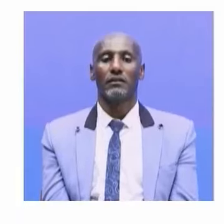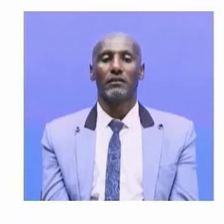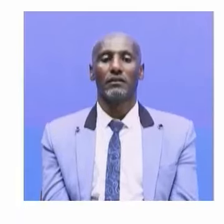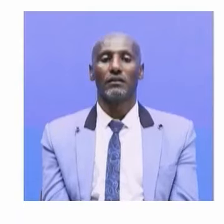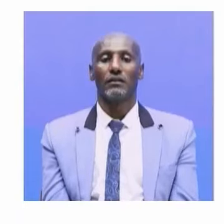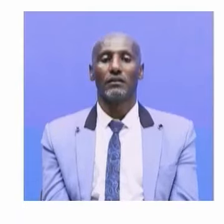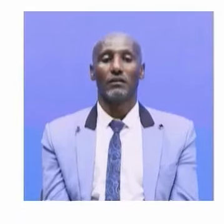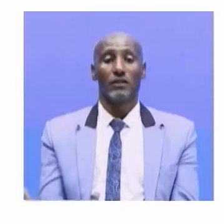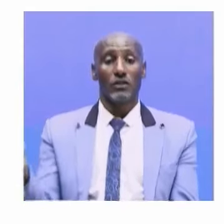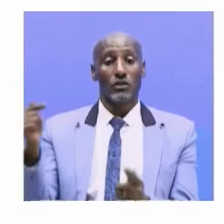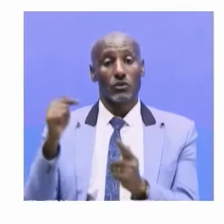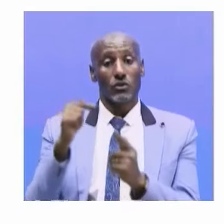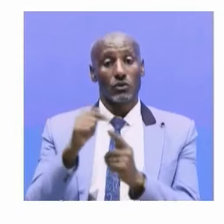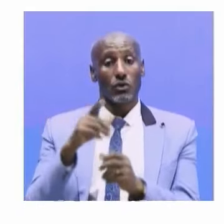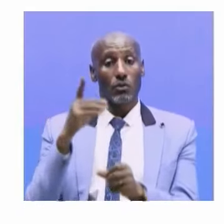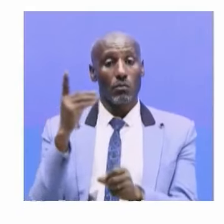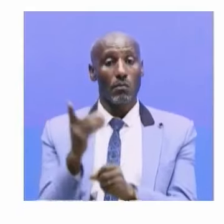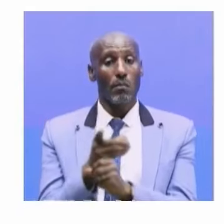to make